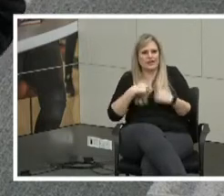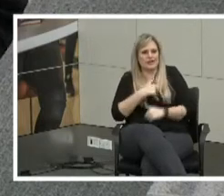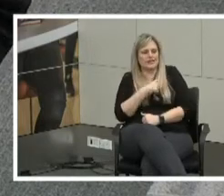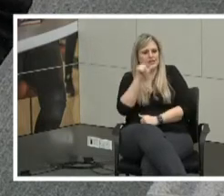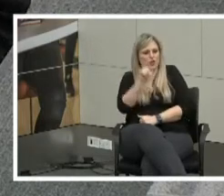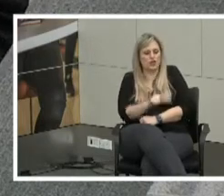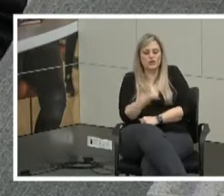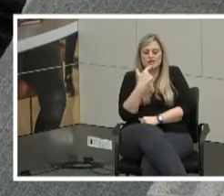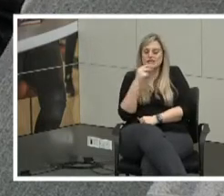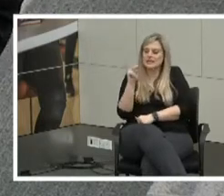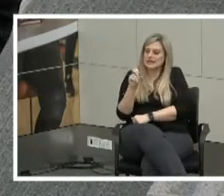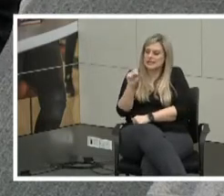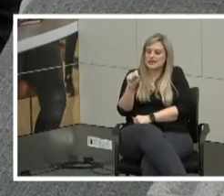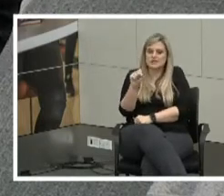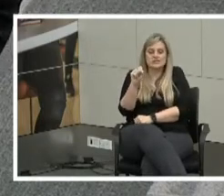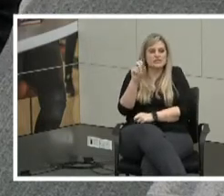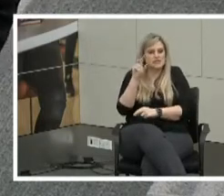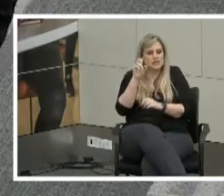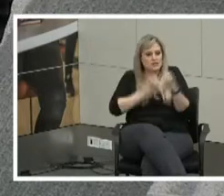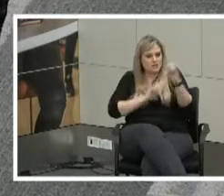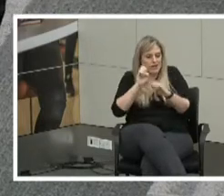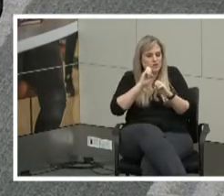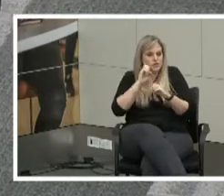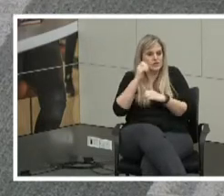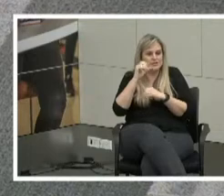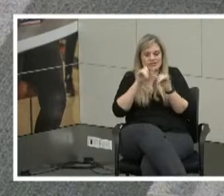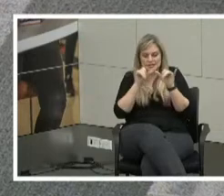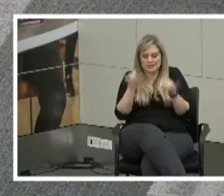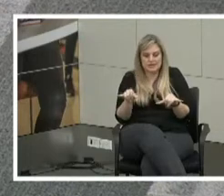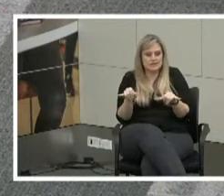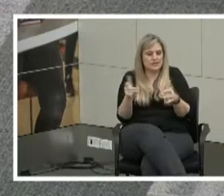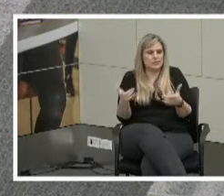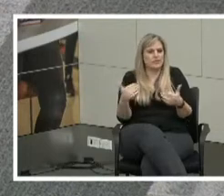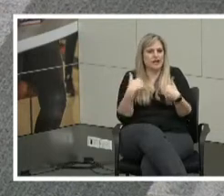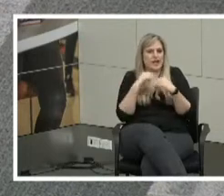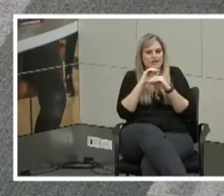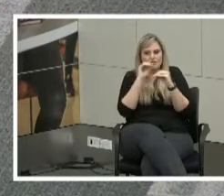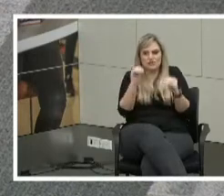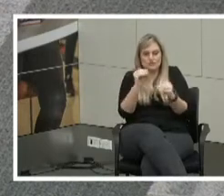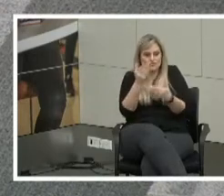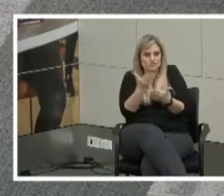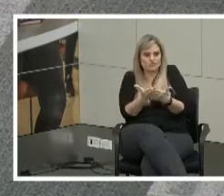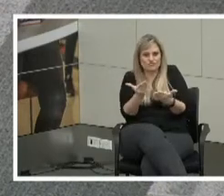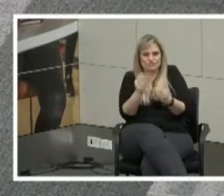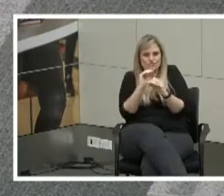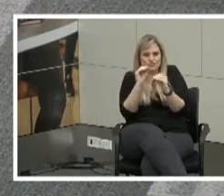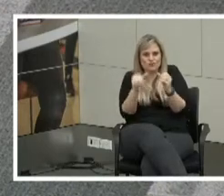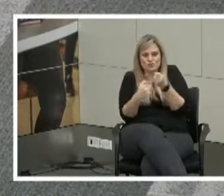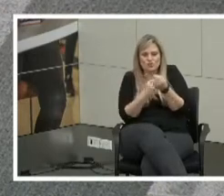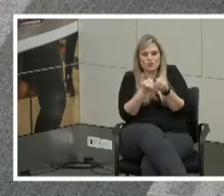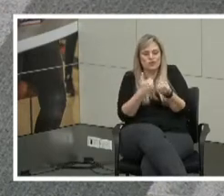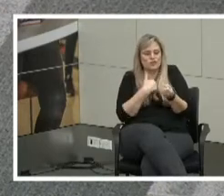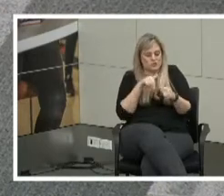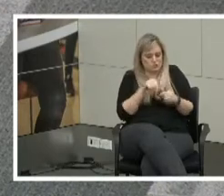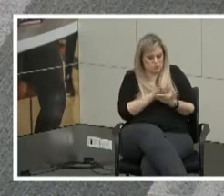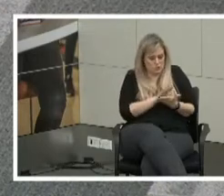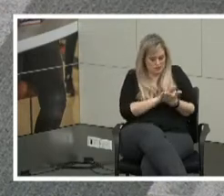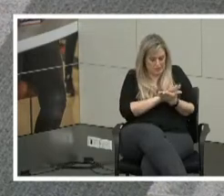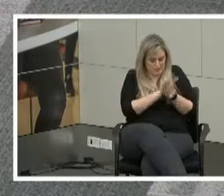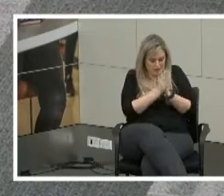N the appraisal system and the lock step lesson implementation have no backing it's turned our schools into a place of